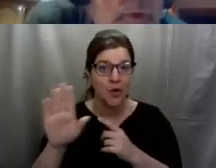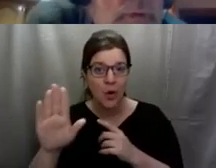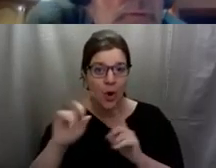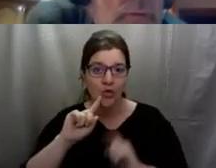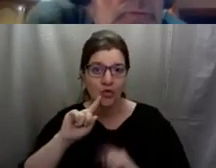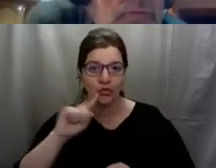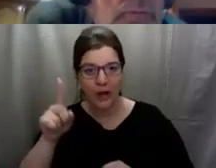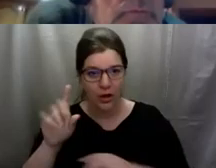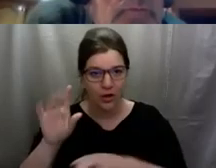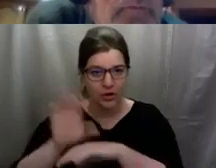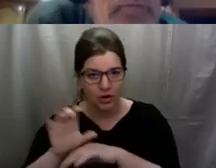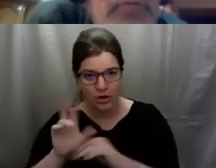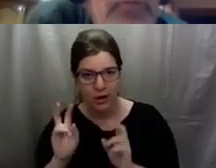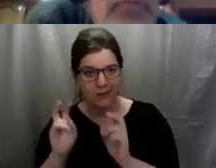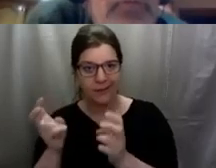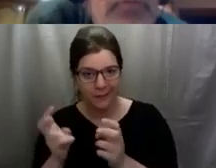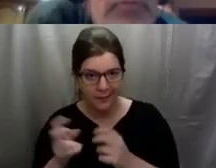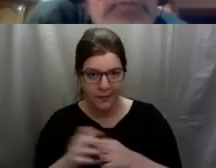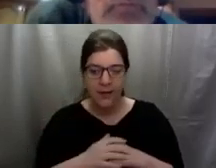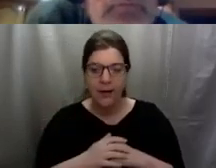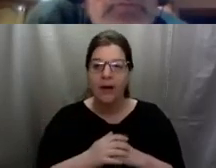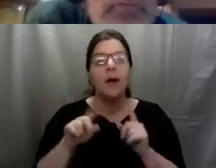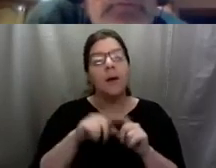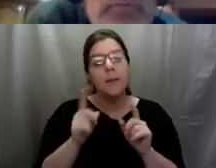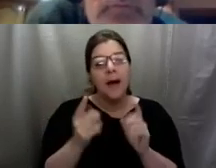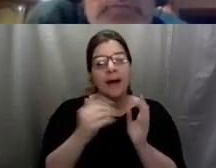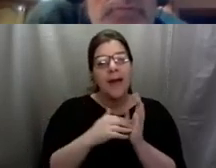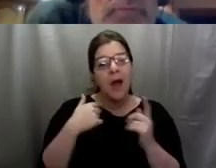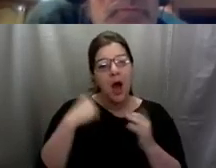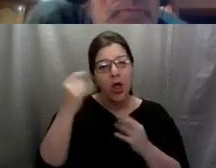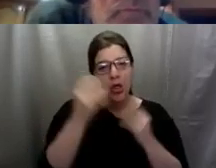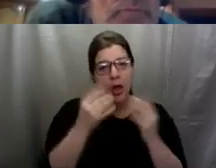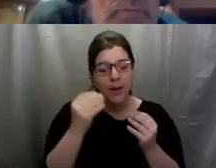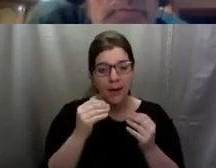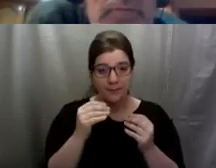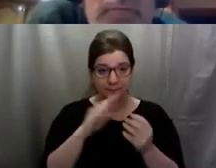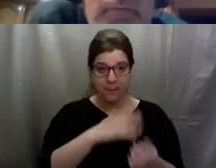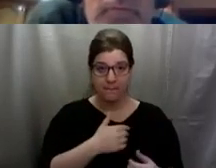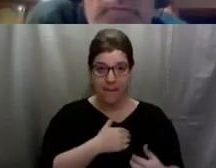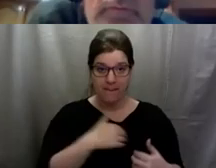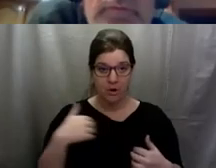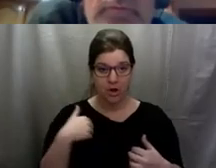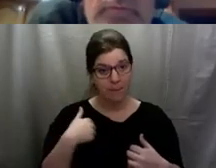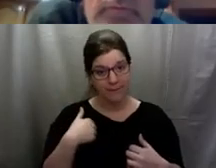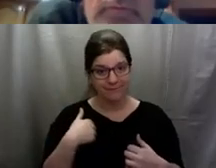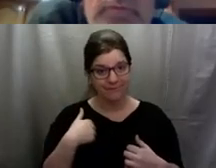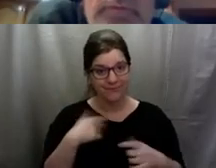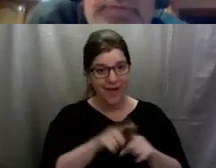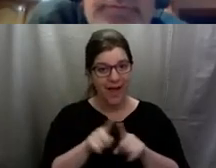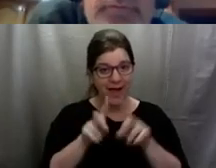Something that I thought of at the end was just decentering membership as a value. Mm-hmm. For